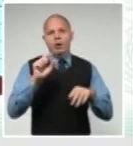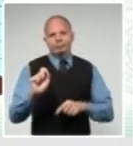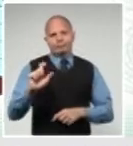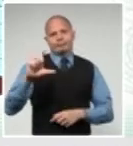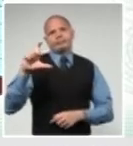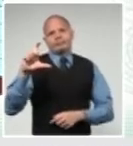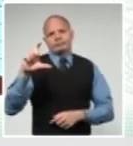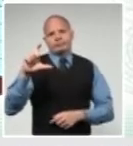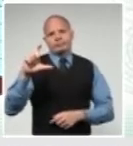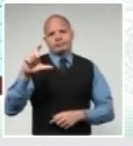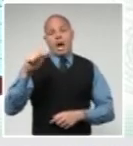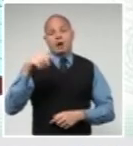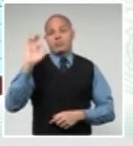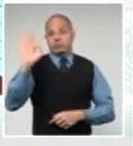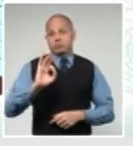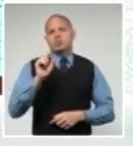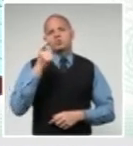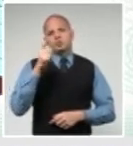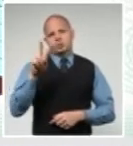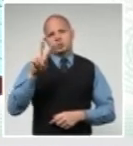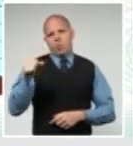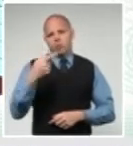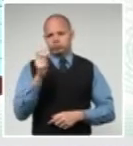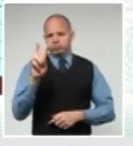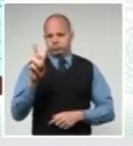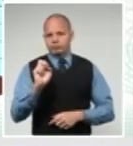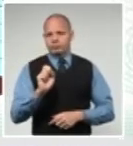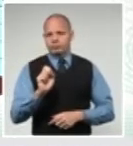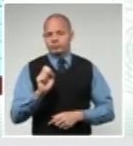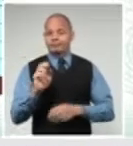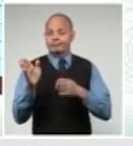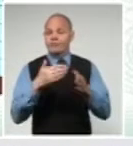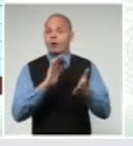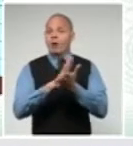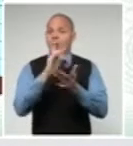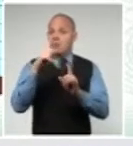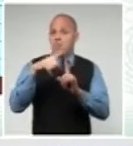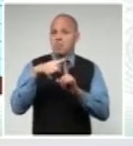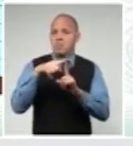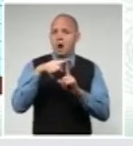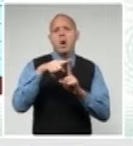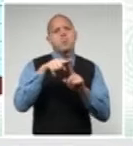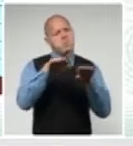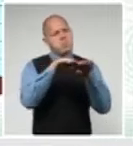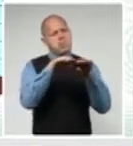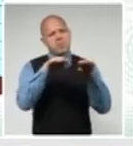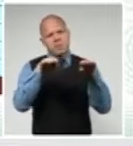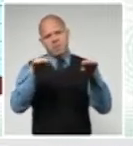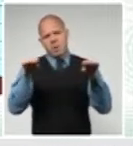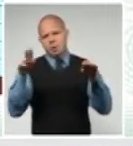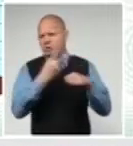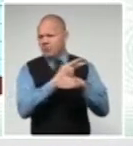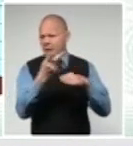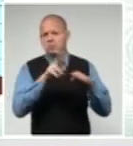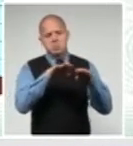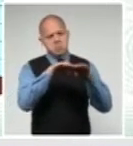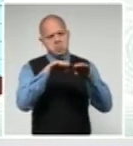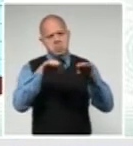0.39, and Holguín with 0.2 remain with similar rates compared to the day